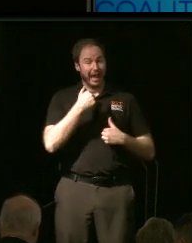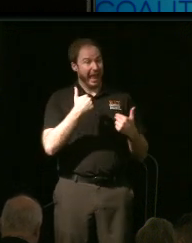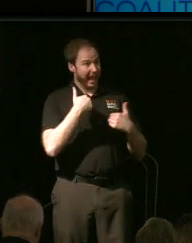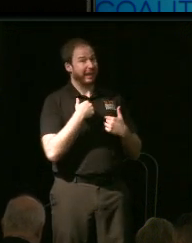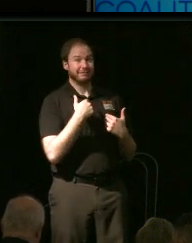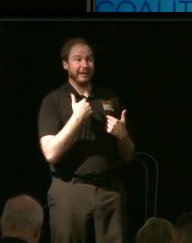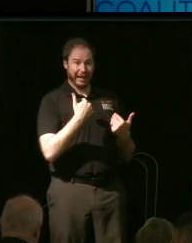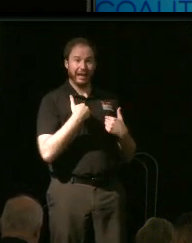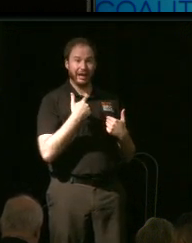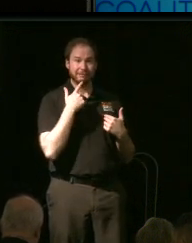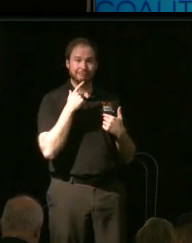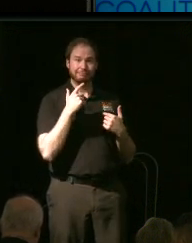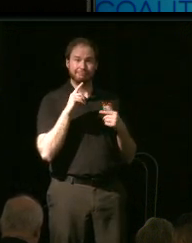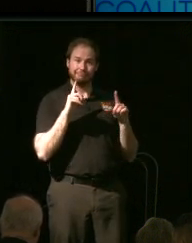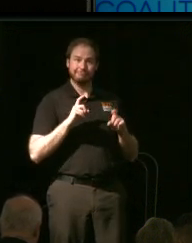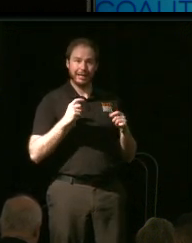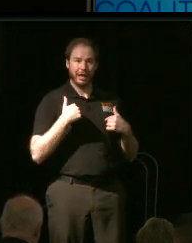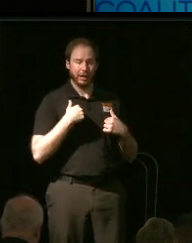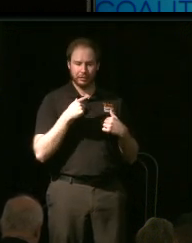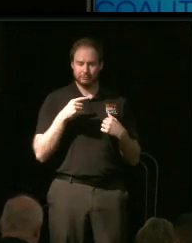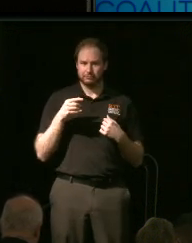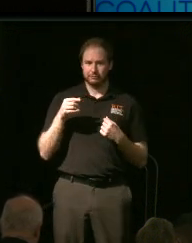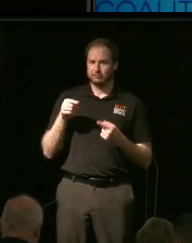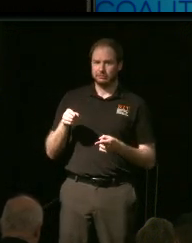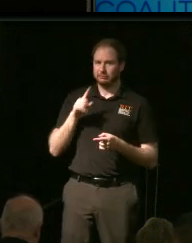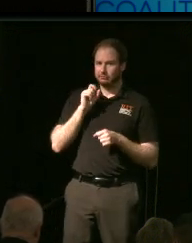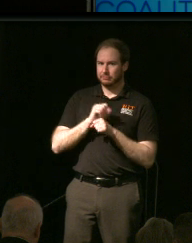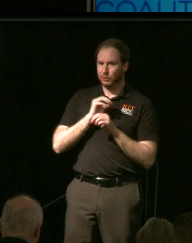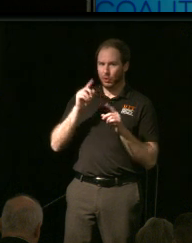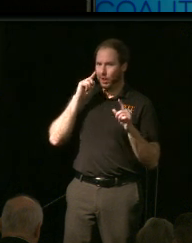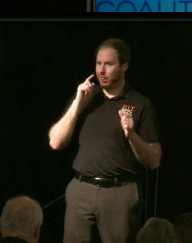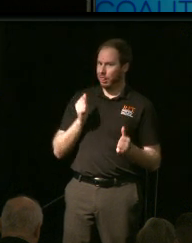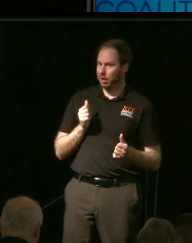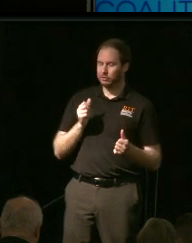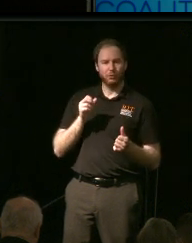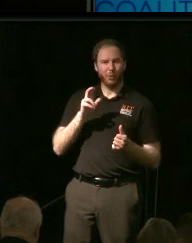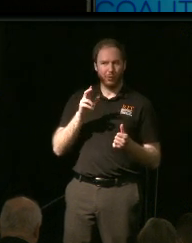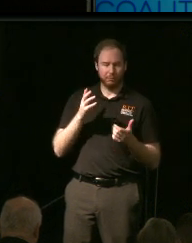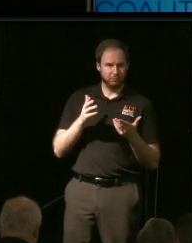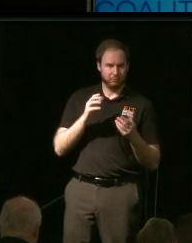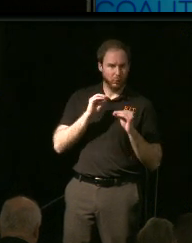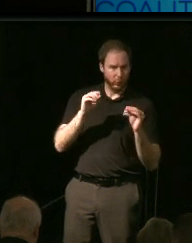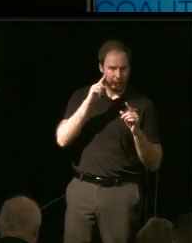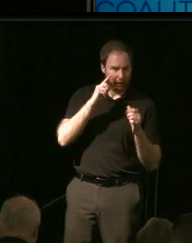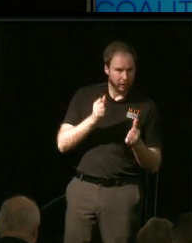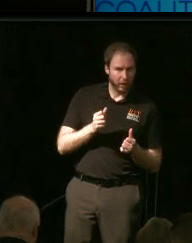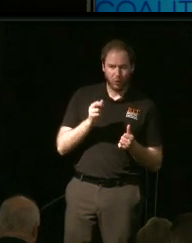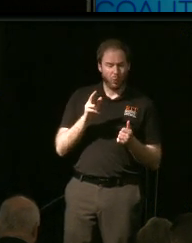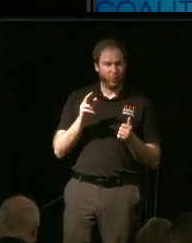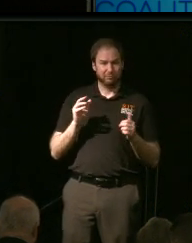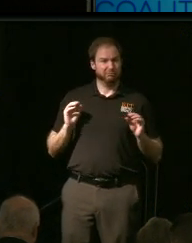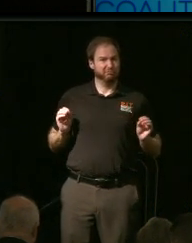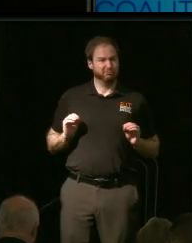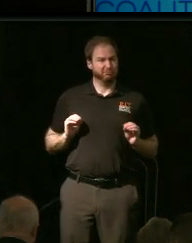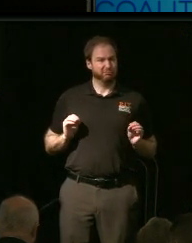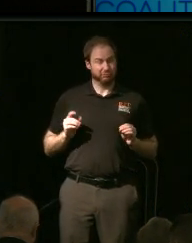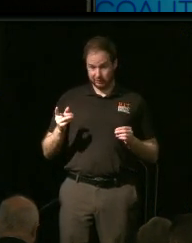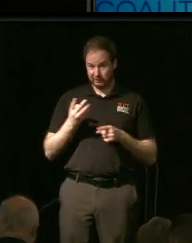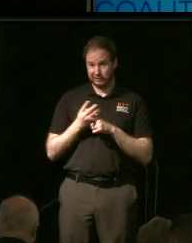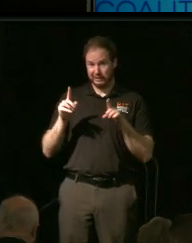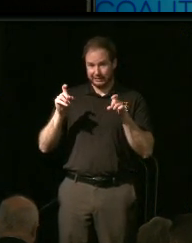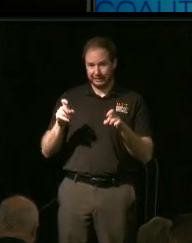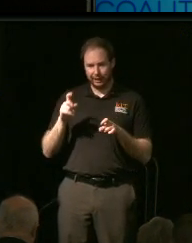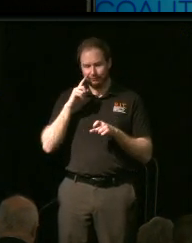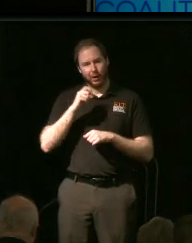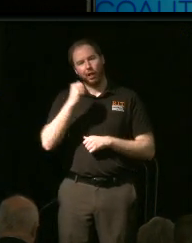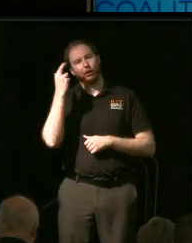they've had some genetic testing, but in fact they don't have hearing loss, or they don't have vision loss, or they don't have anything. They've had a genetic test for some